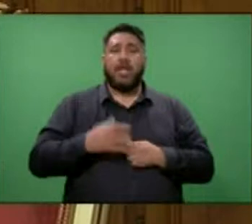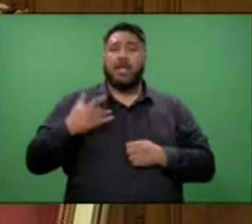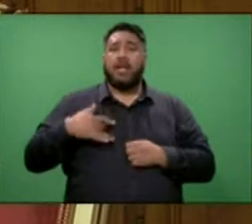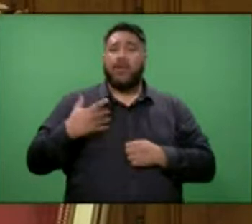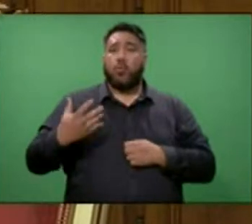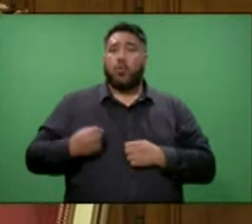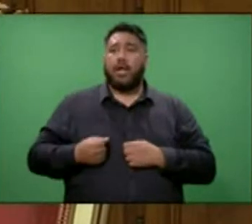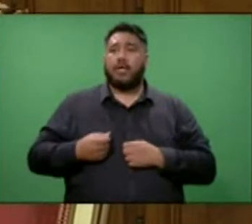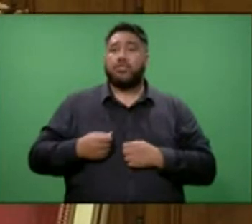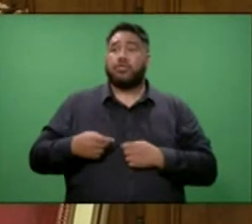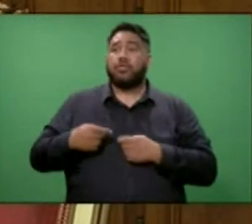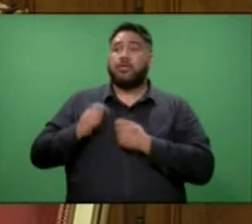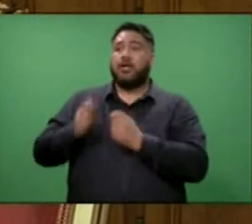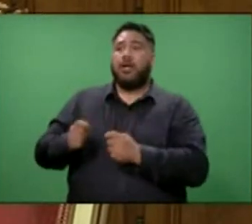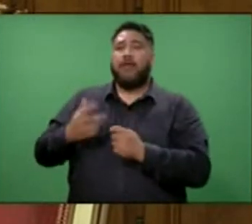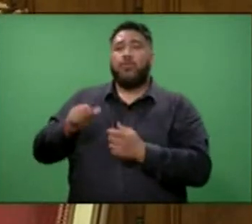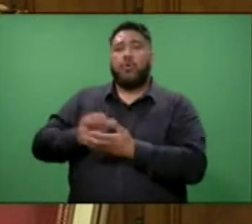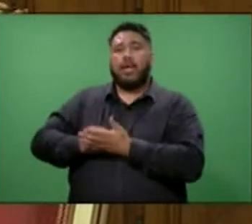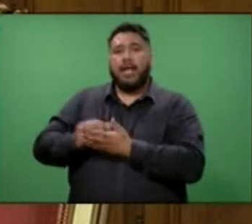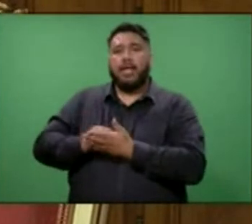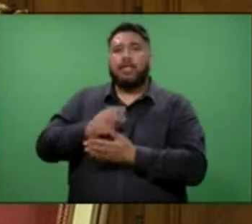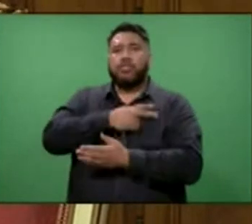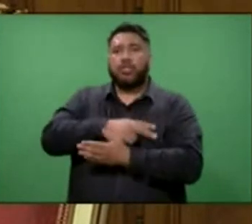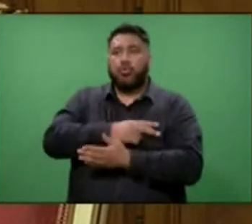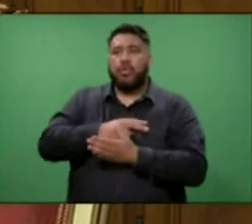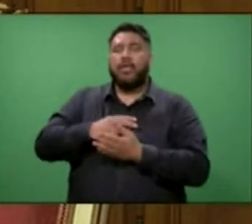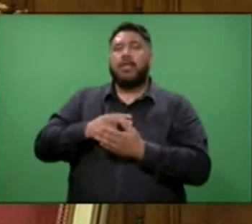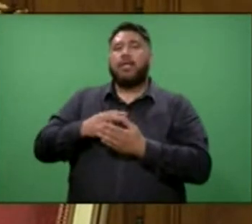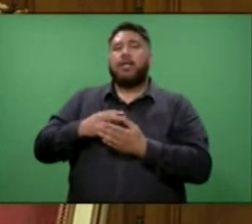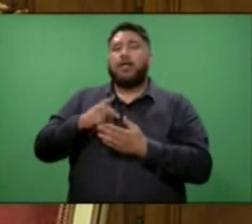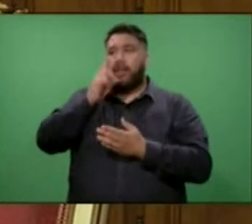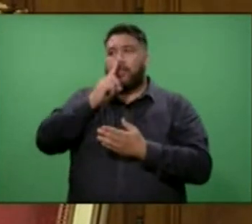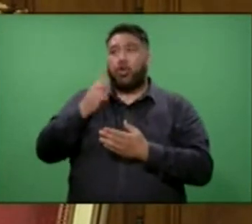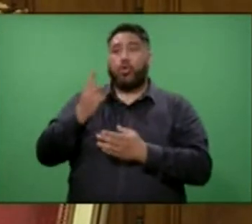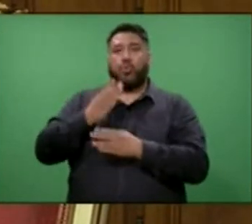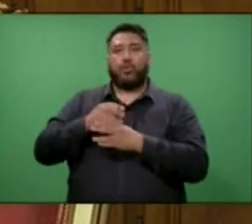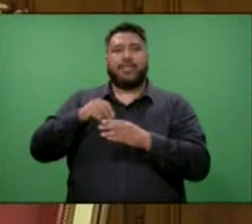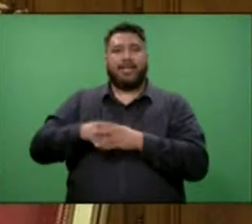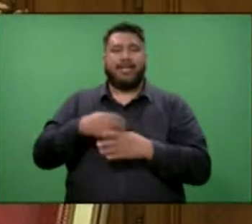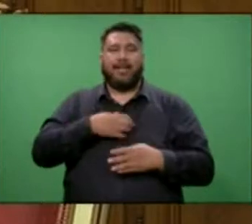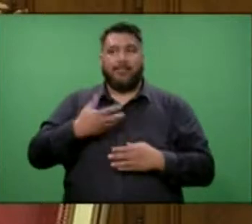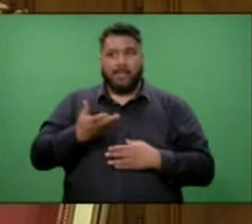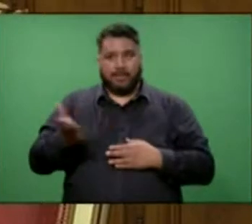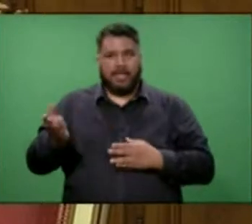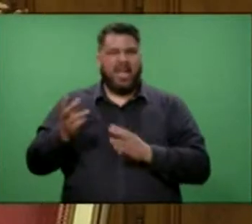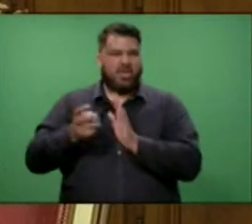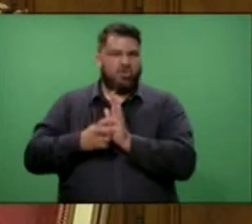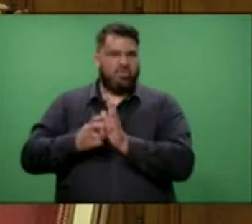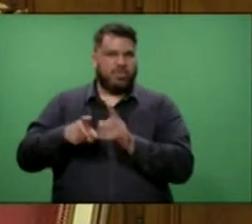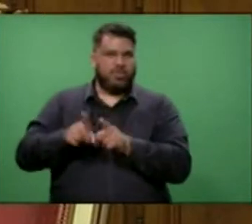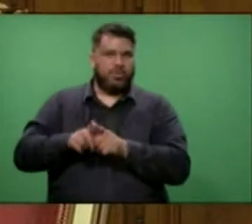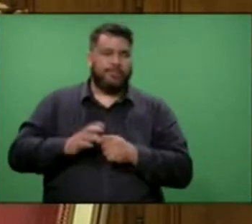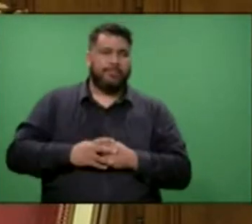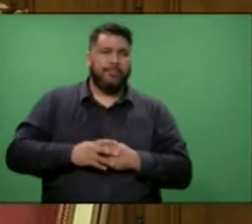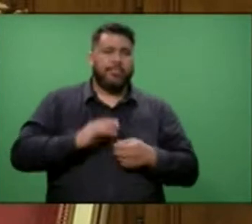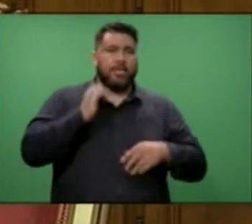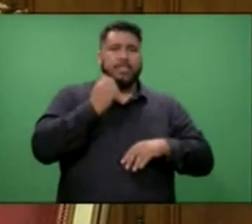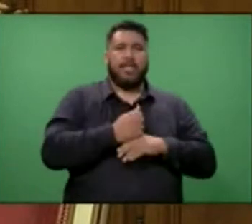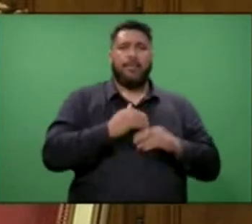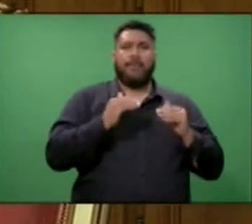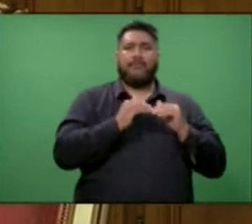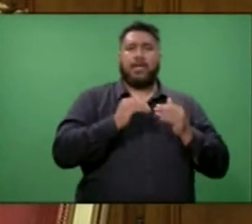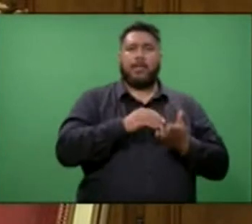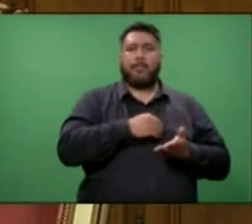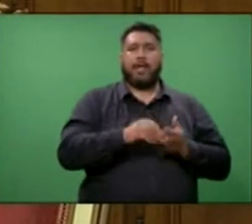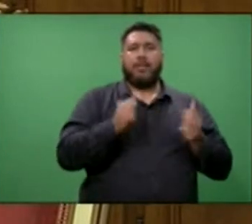cleaning, catering and security guards who the public service pays through contractors, implement fair pay agreements to